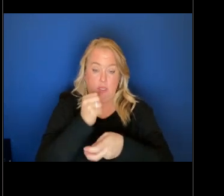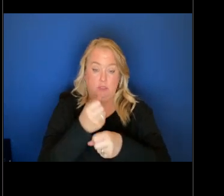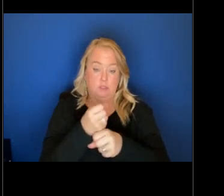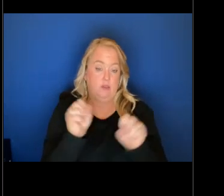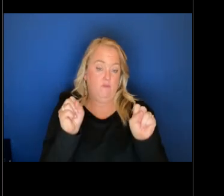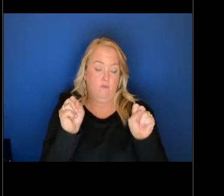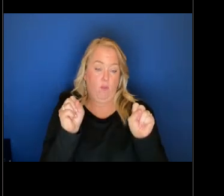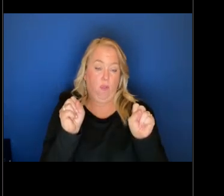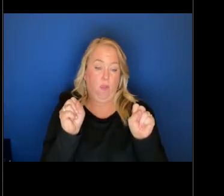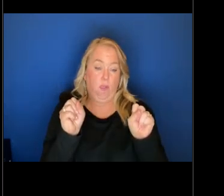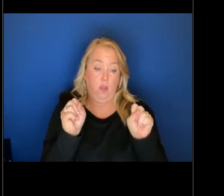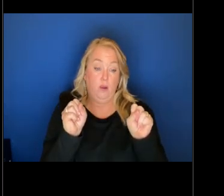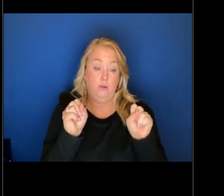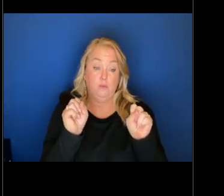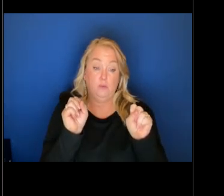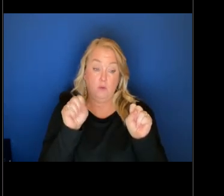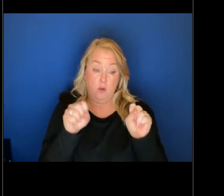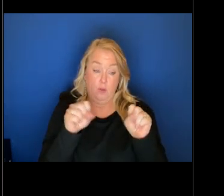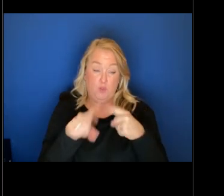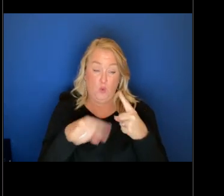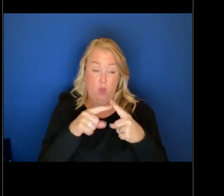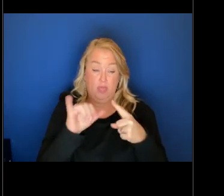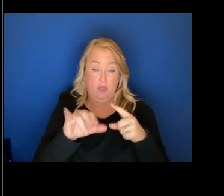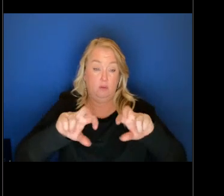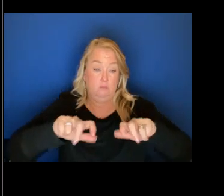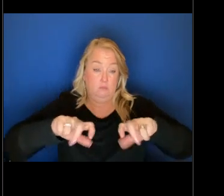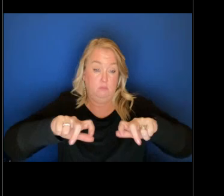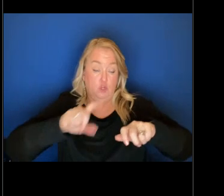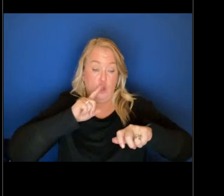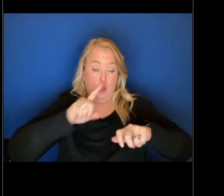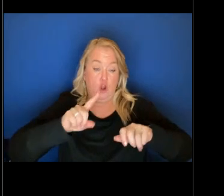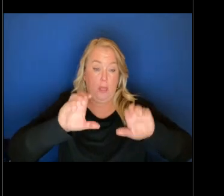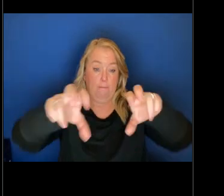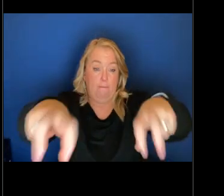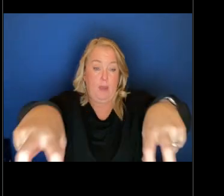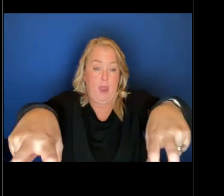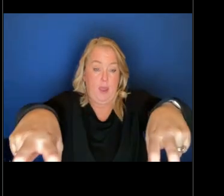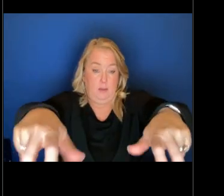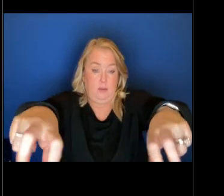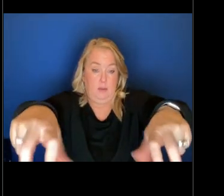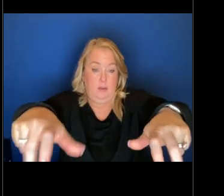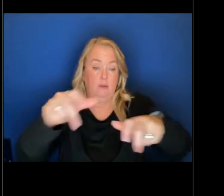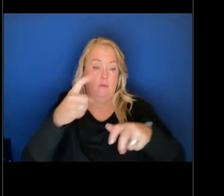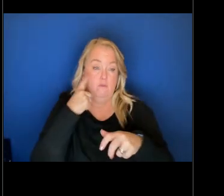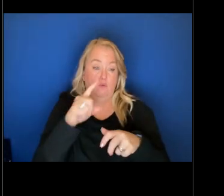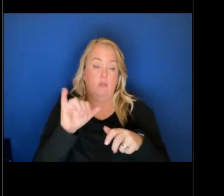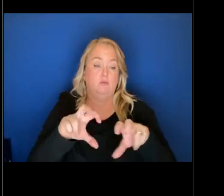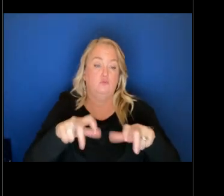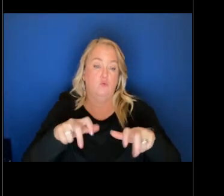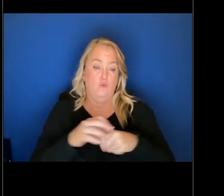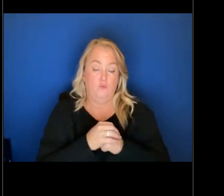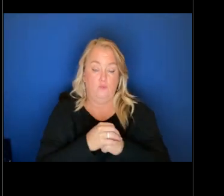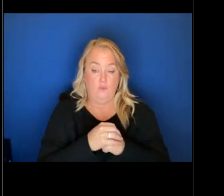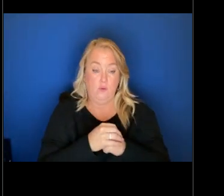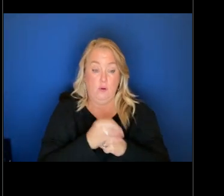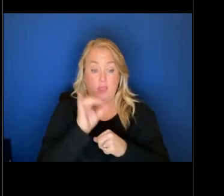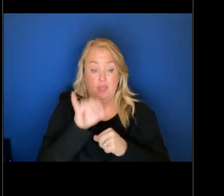unsafe, especially when controls are located at the back of the appliance.